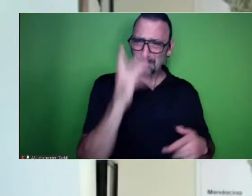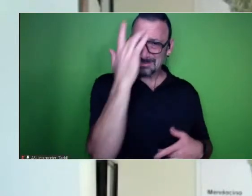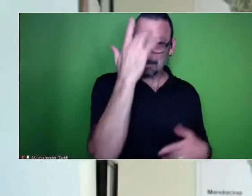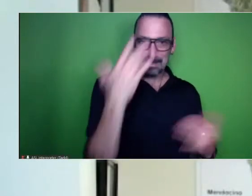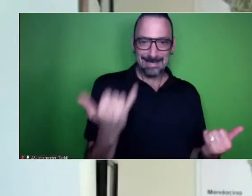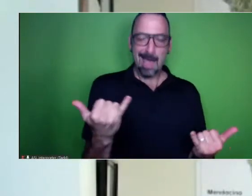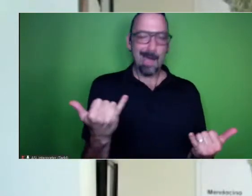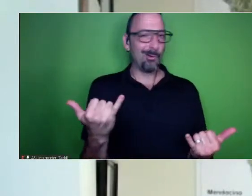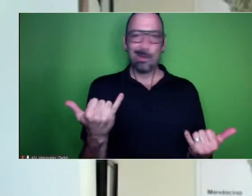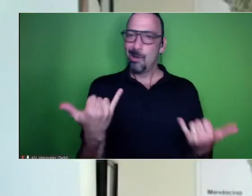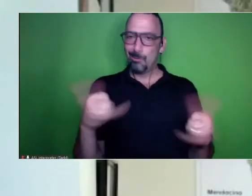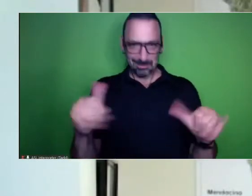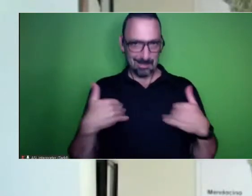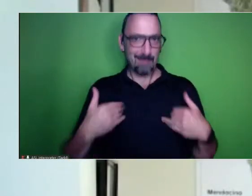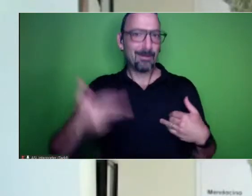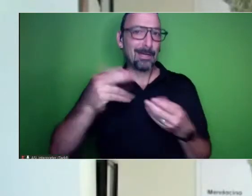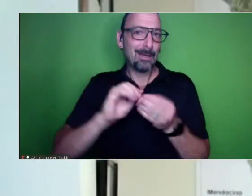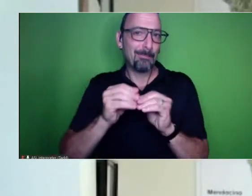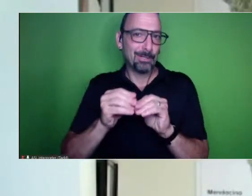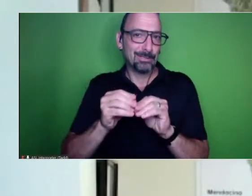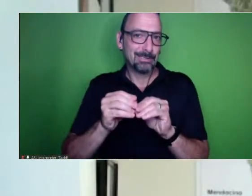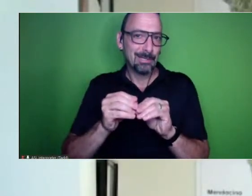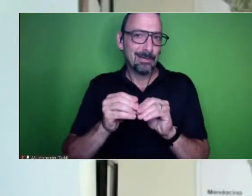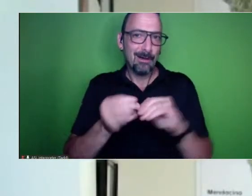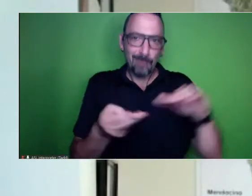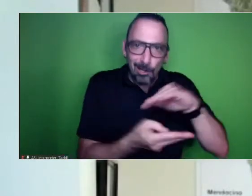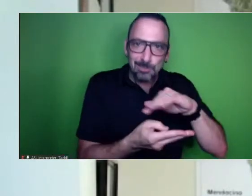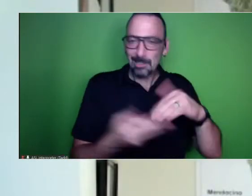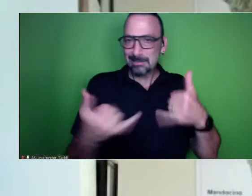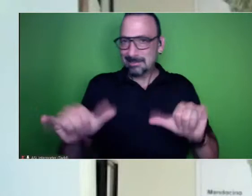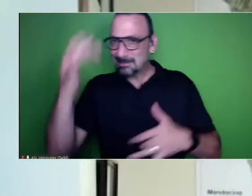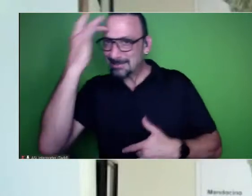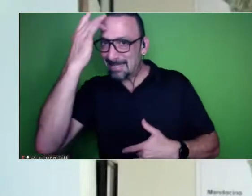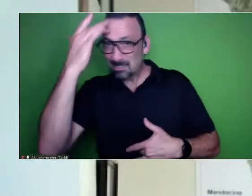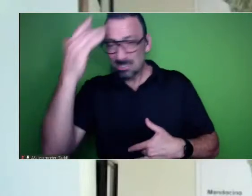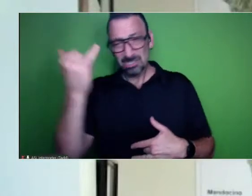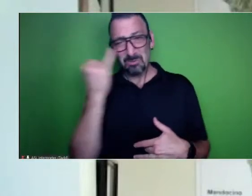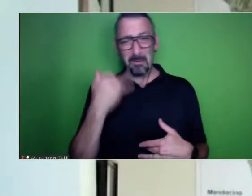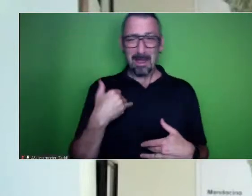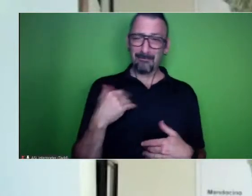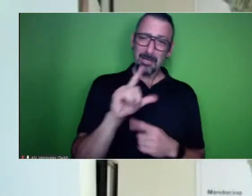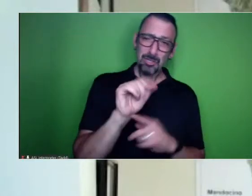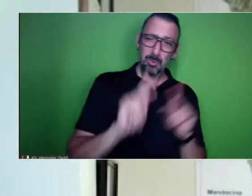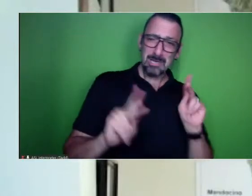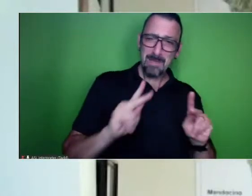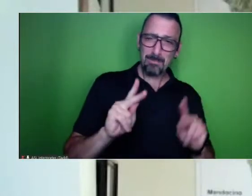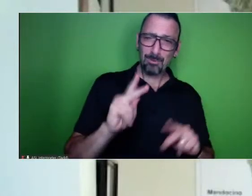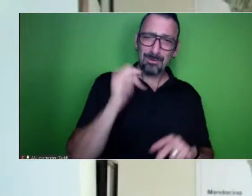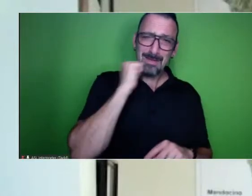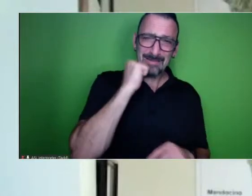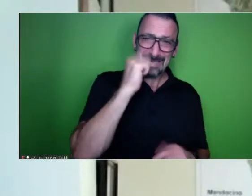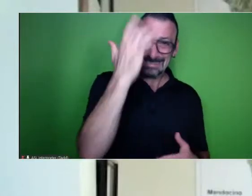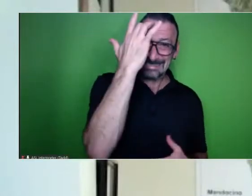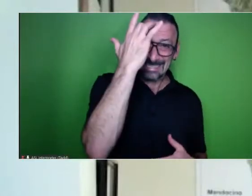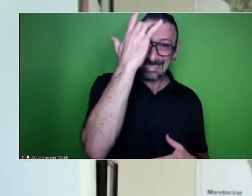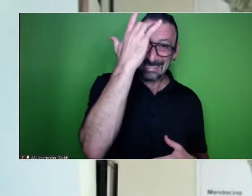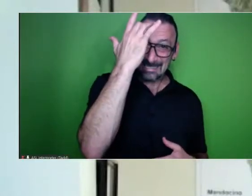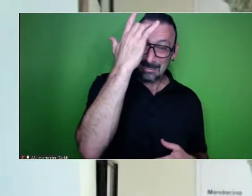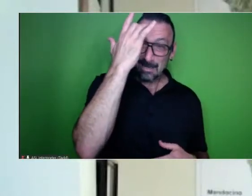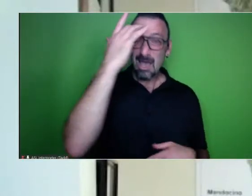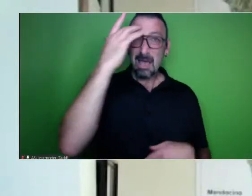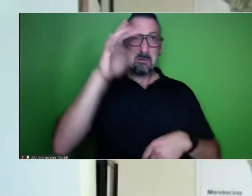So if we're at this rate, or even at 20 cases per day, or even at 10 cases per day, by the time we